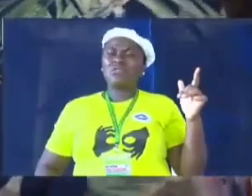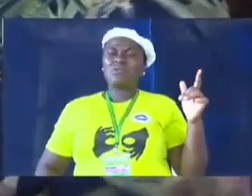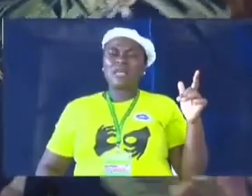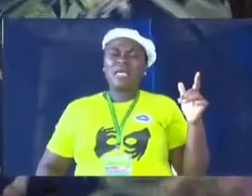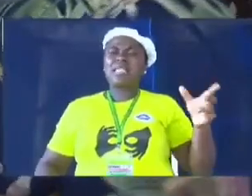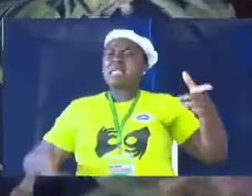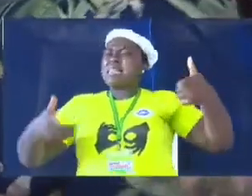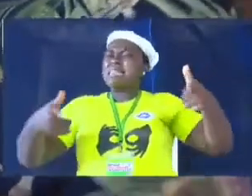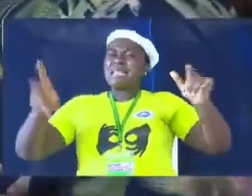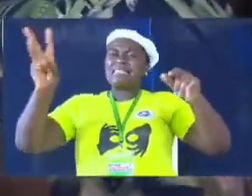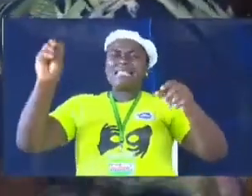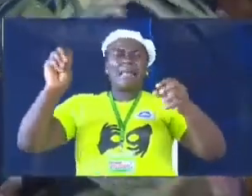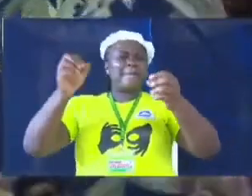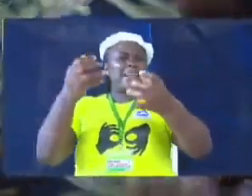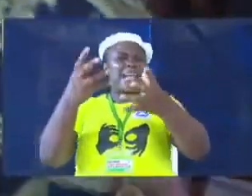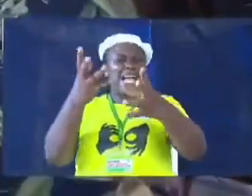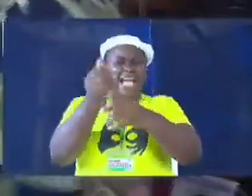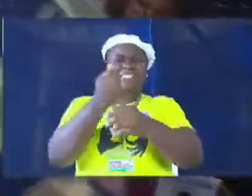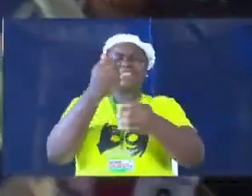Let them catch fire.